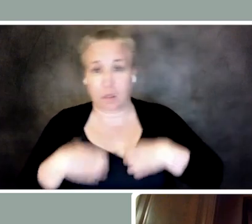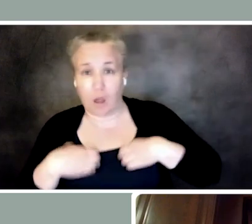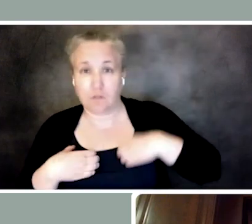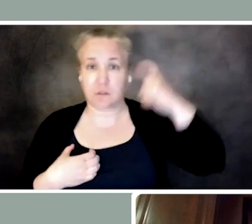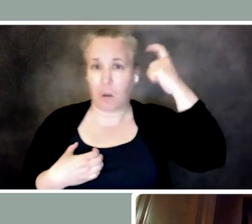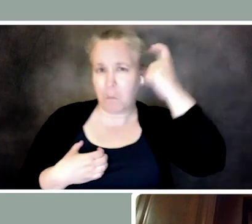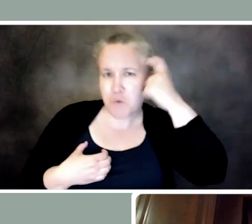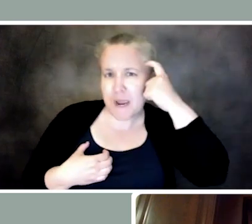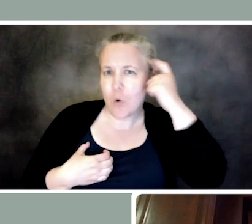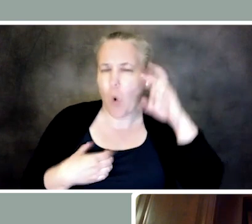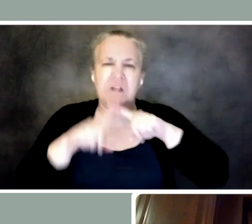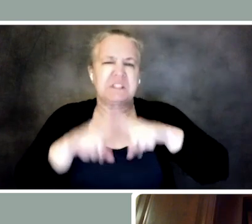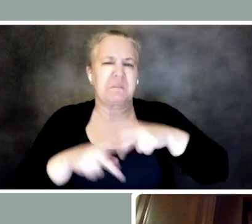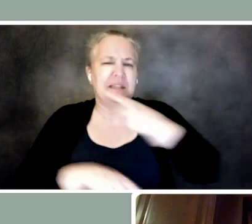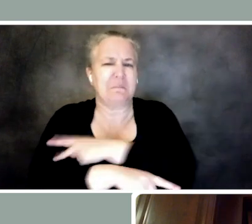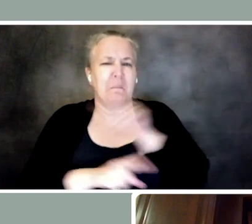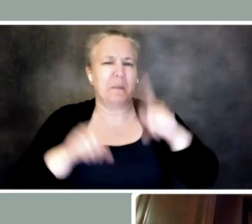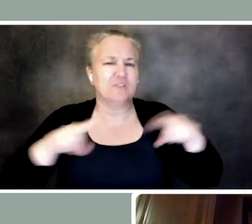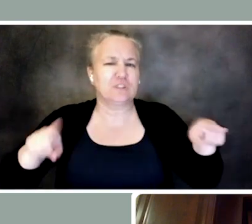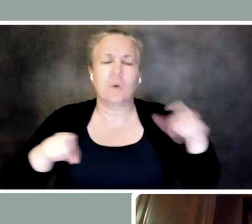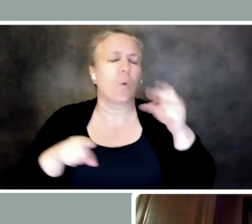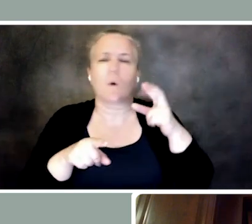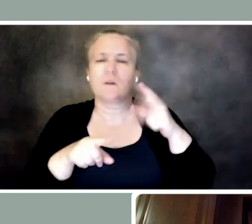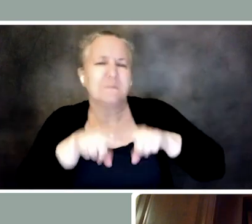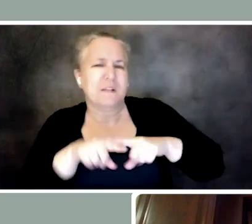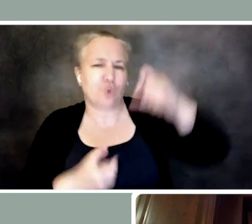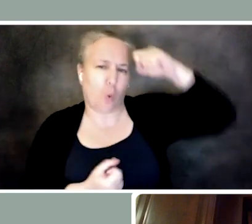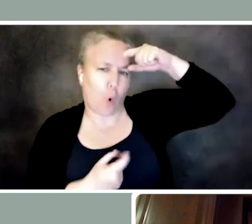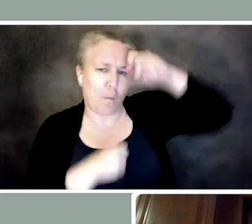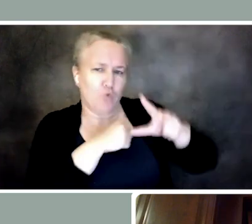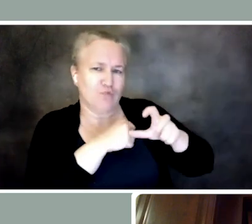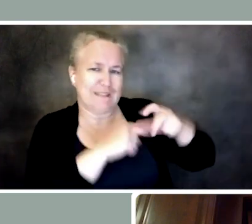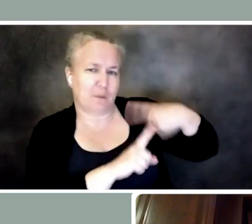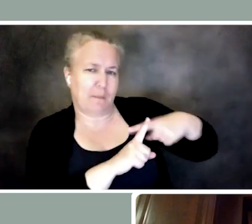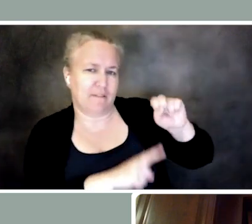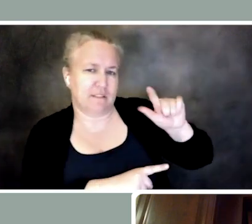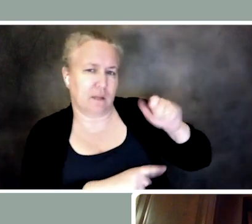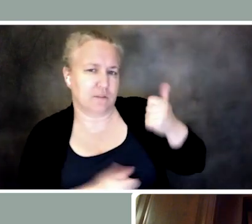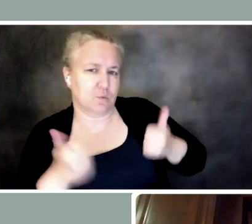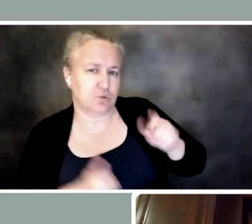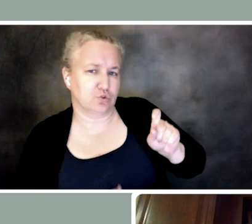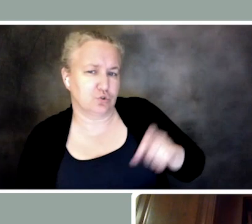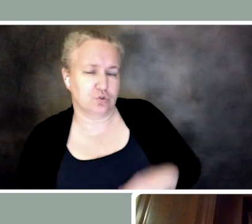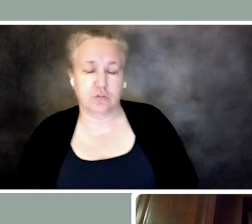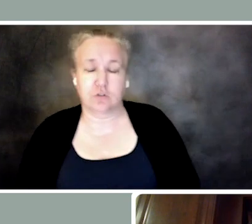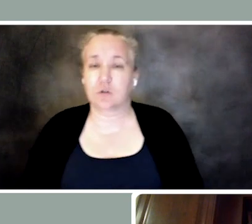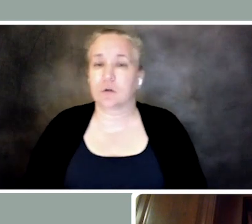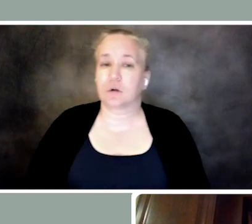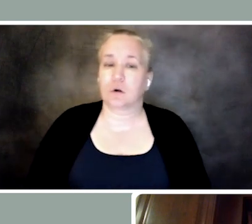specific to the patient, or is it specific to hormone receptor positive status?